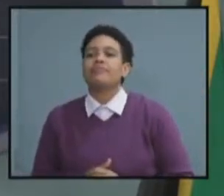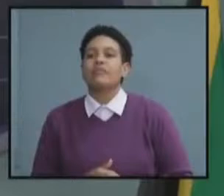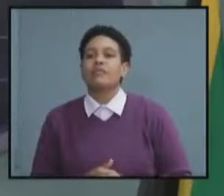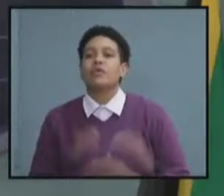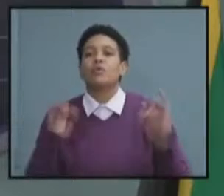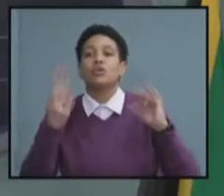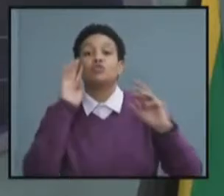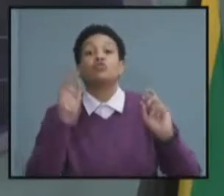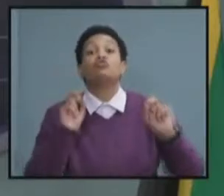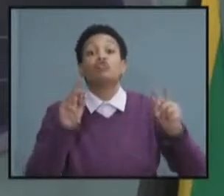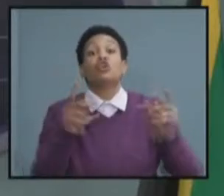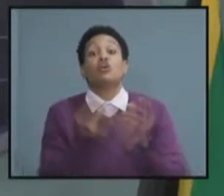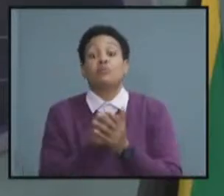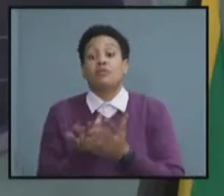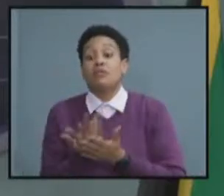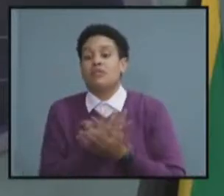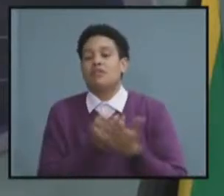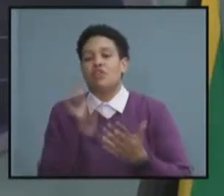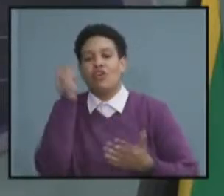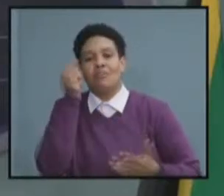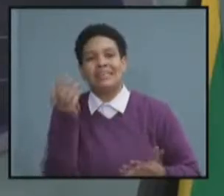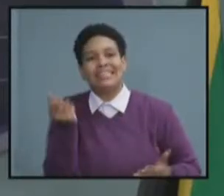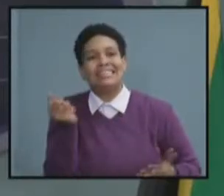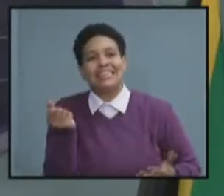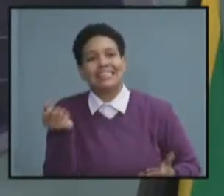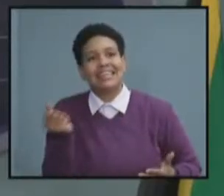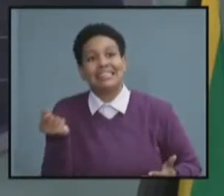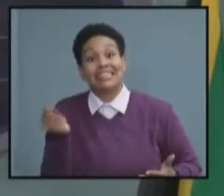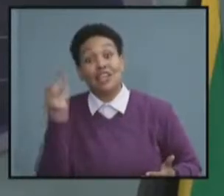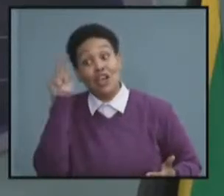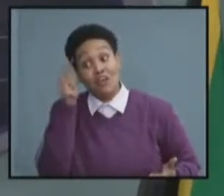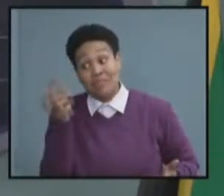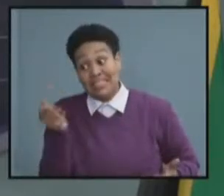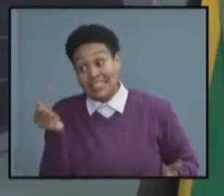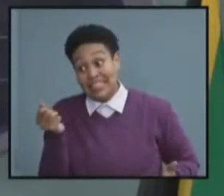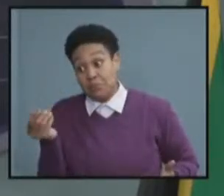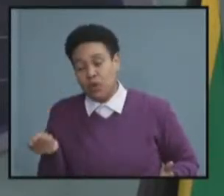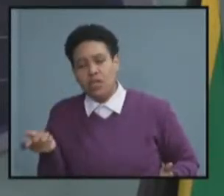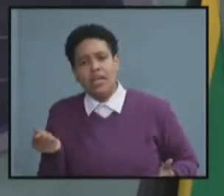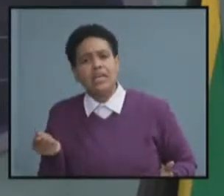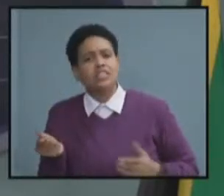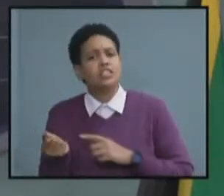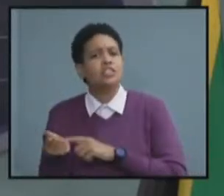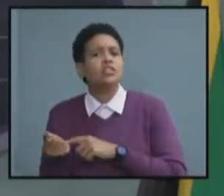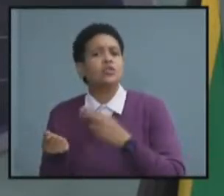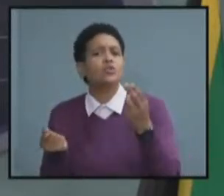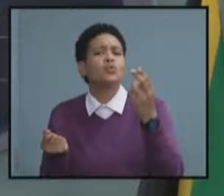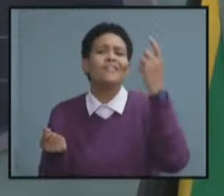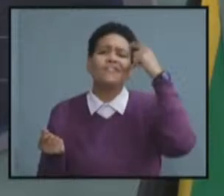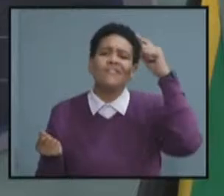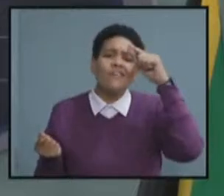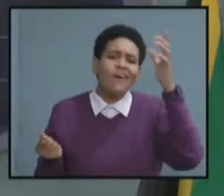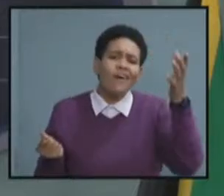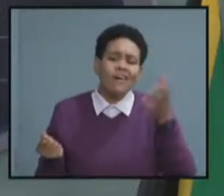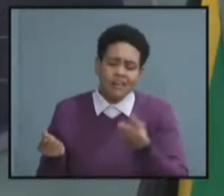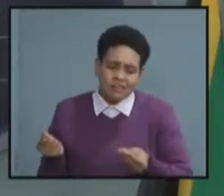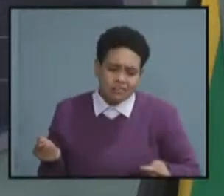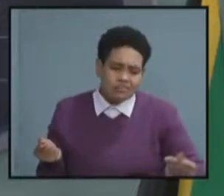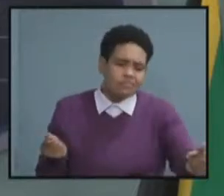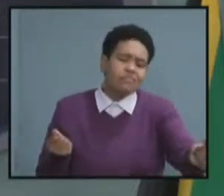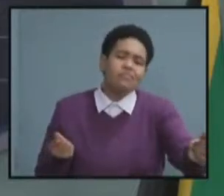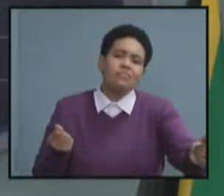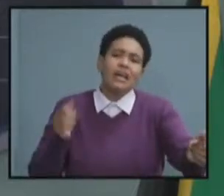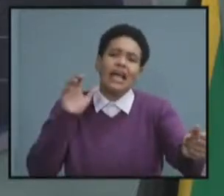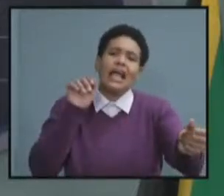return revenues to the government, which the government can then use to make the